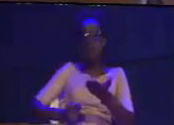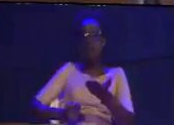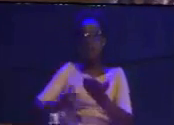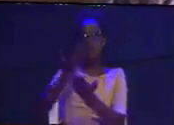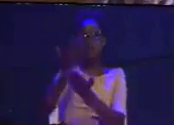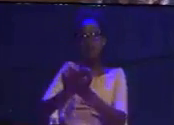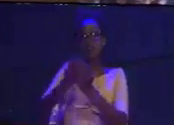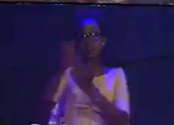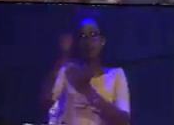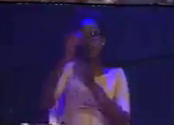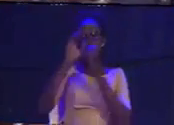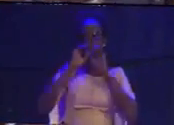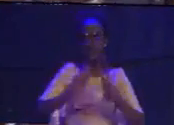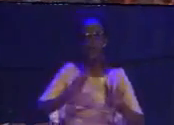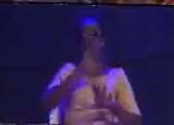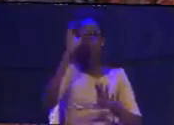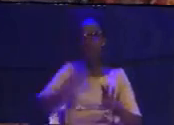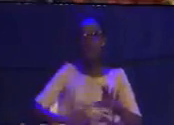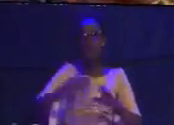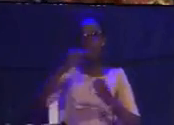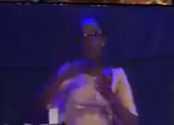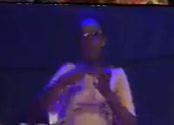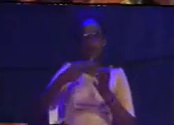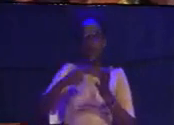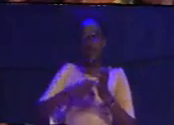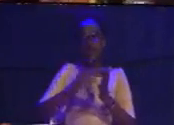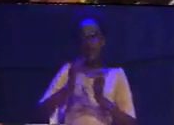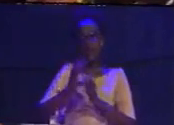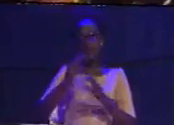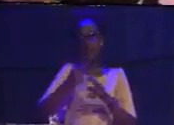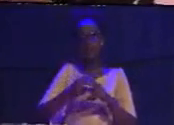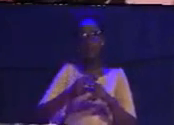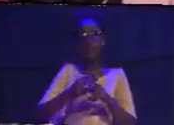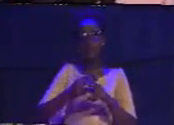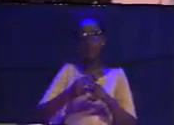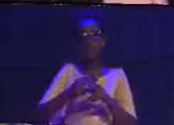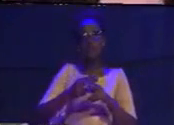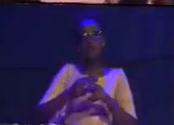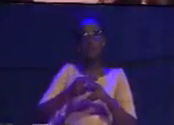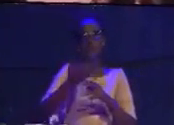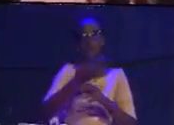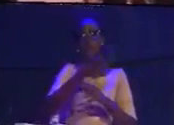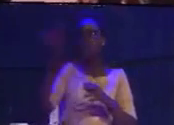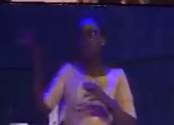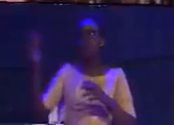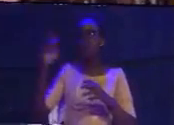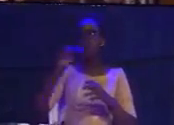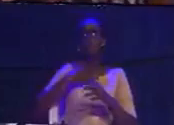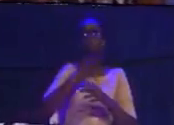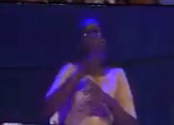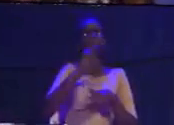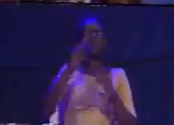We ask for a blessing in the name of Jesus. In the name of Jesus. My brother and